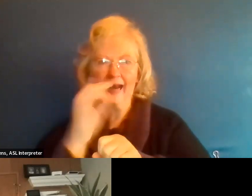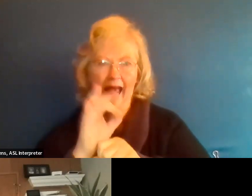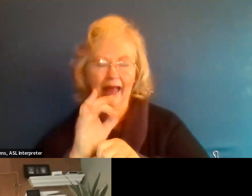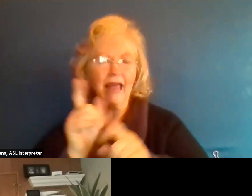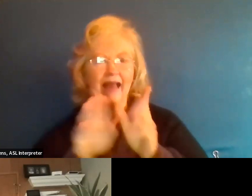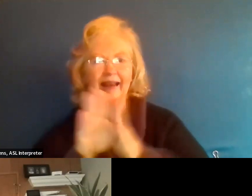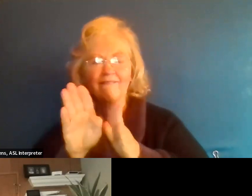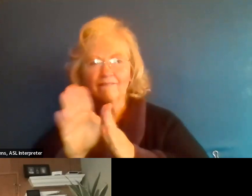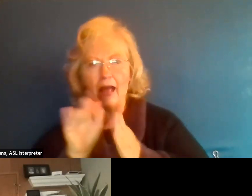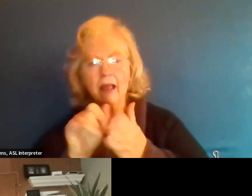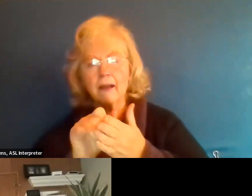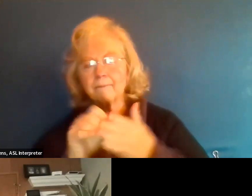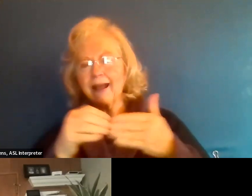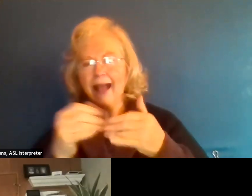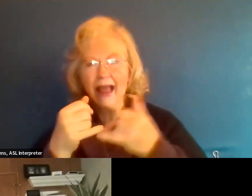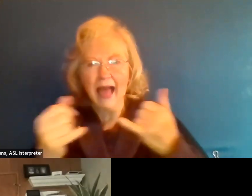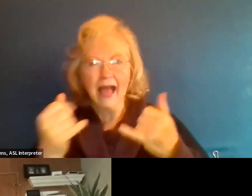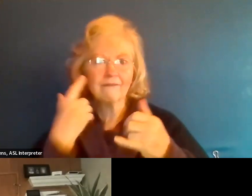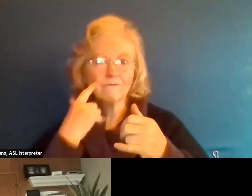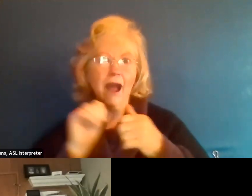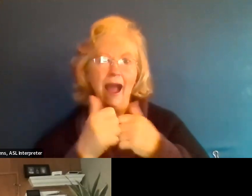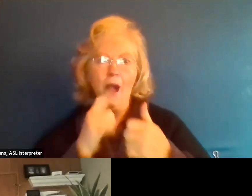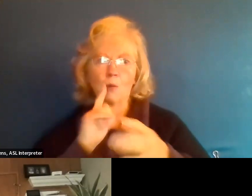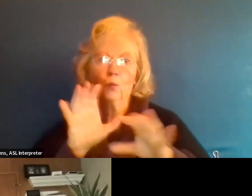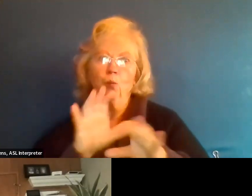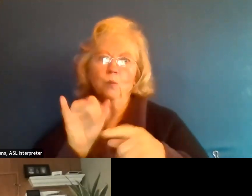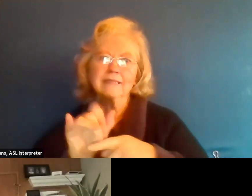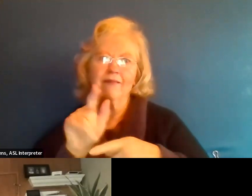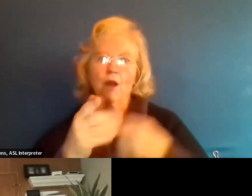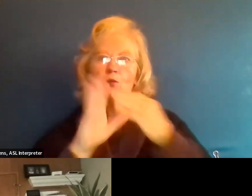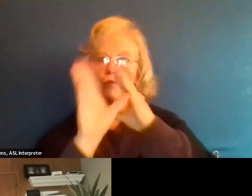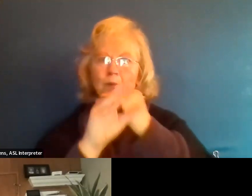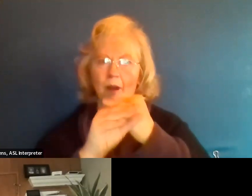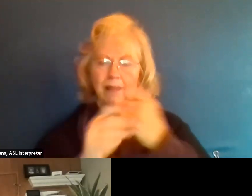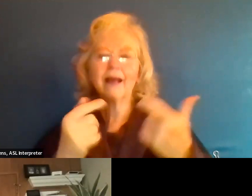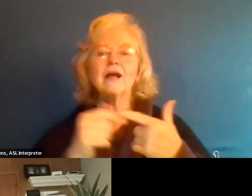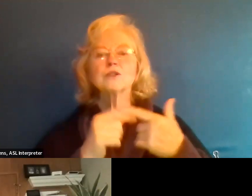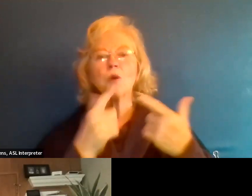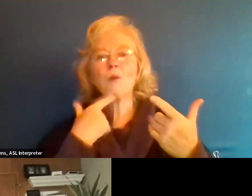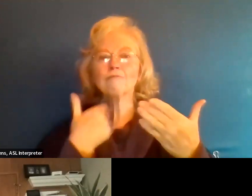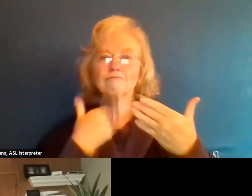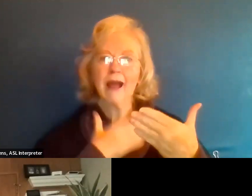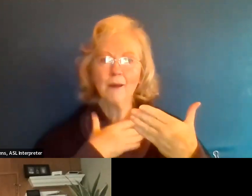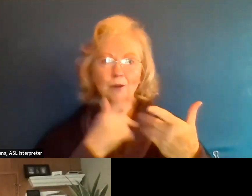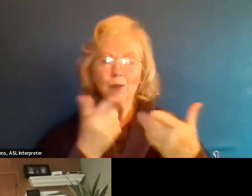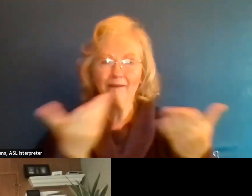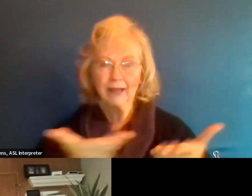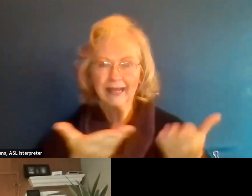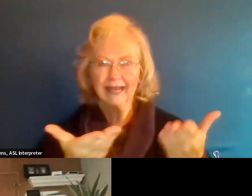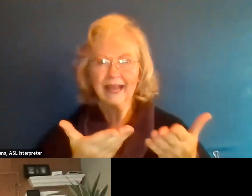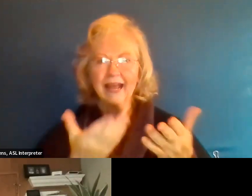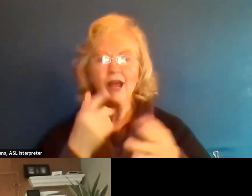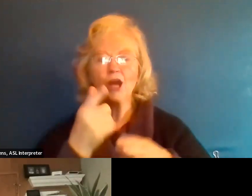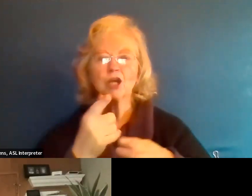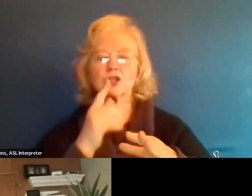of teleneuropsychology during COVID-19. So it's great to have her with us. She's going to be presenting on working